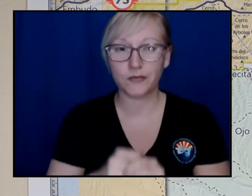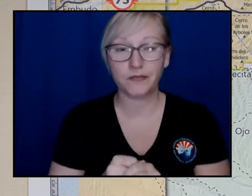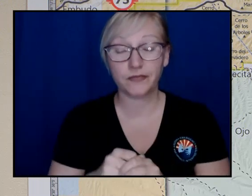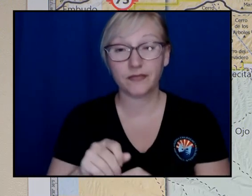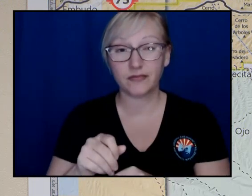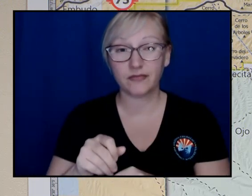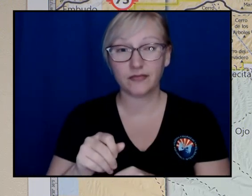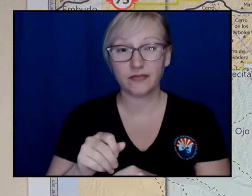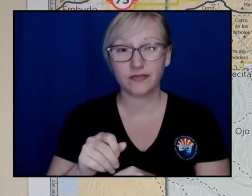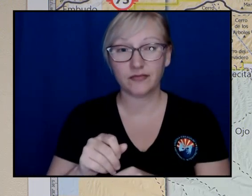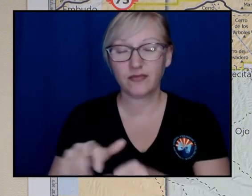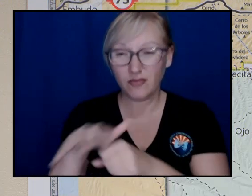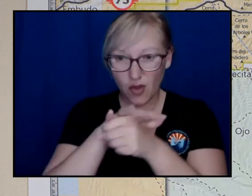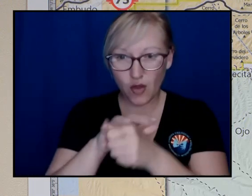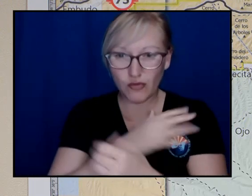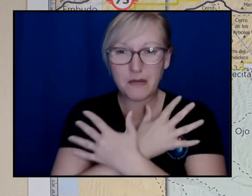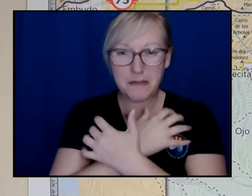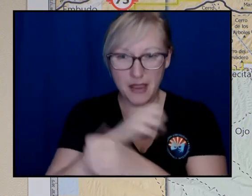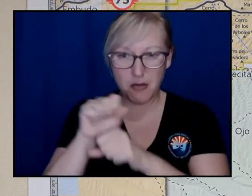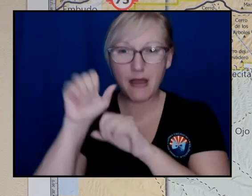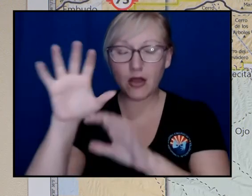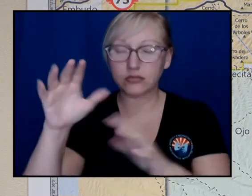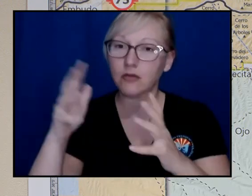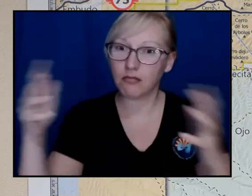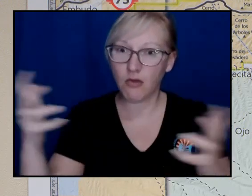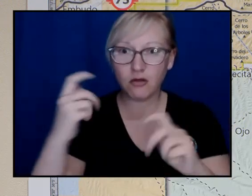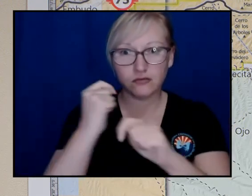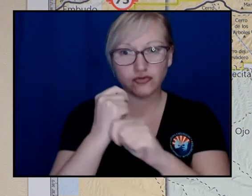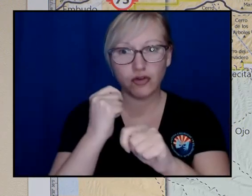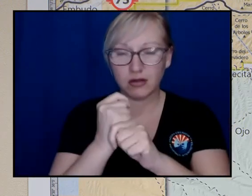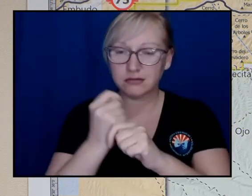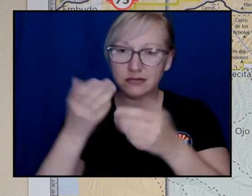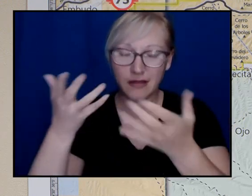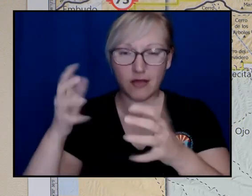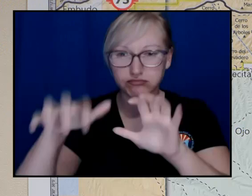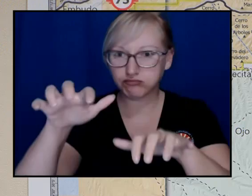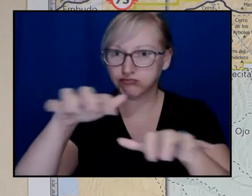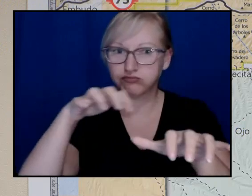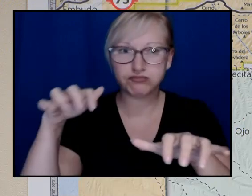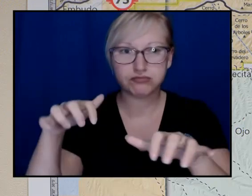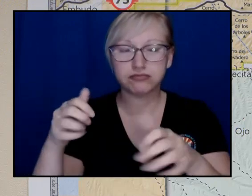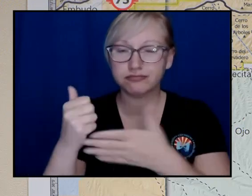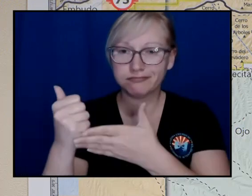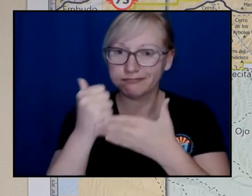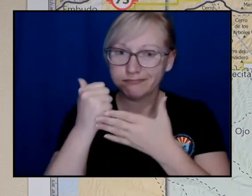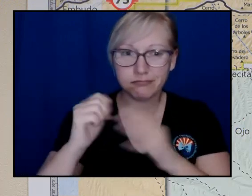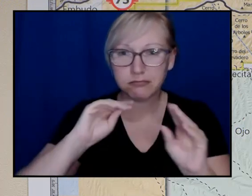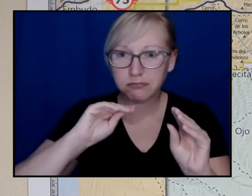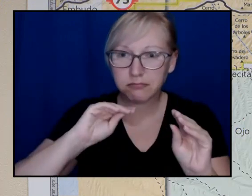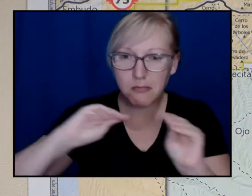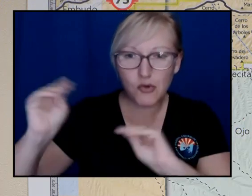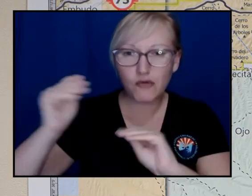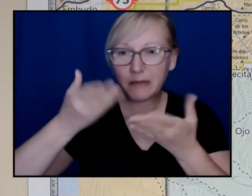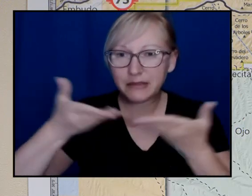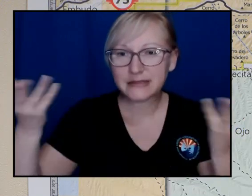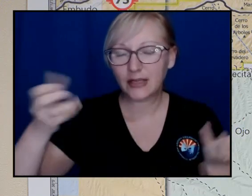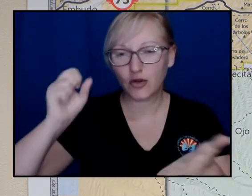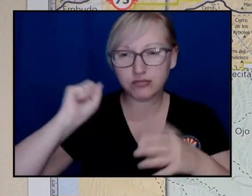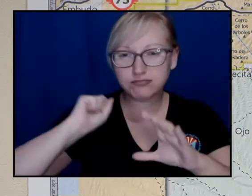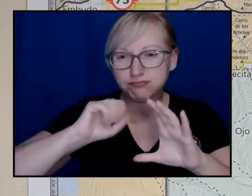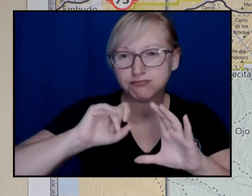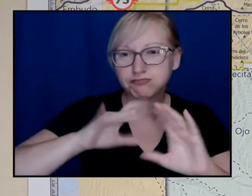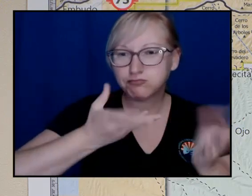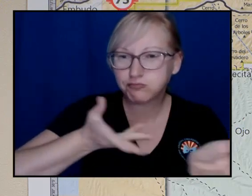we've gotten in quite a bit of equipment to help expedite moving that material, getting it prepared to be hauled out as well. So that